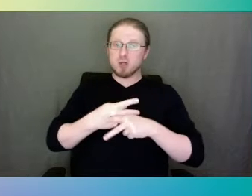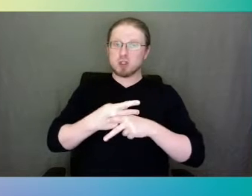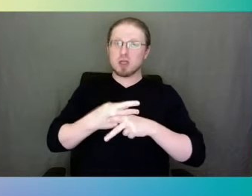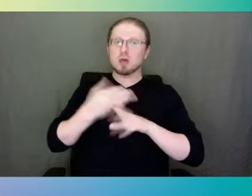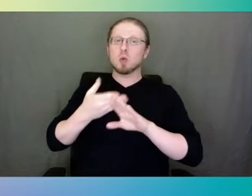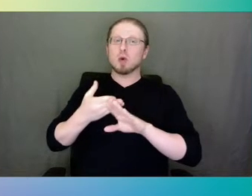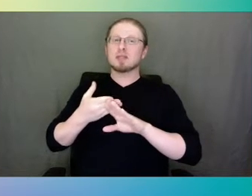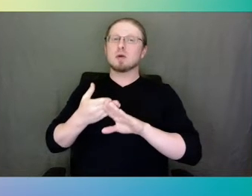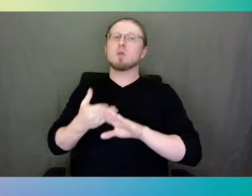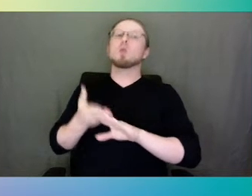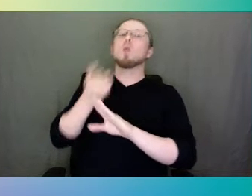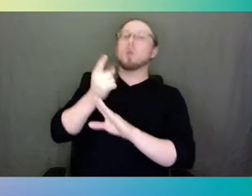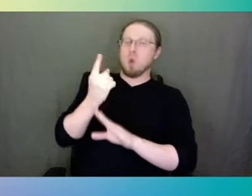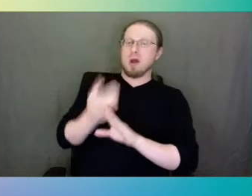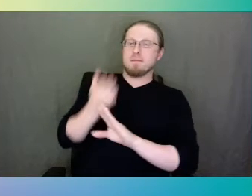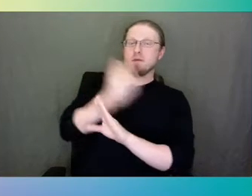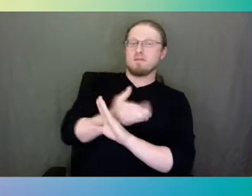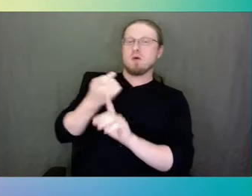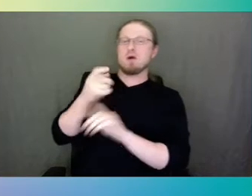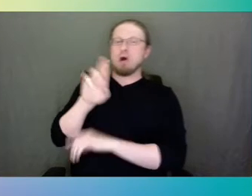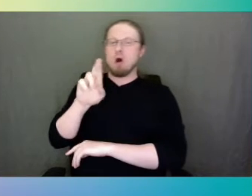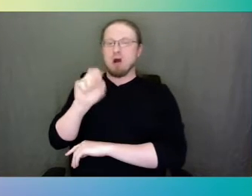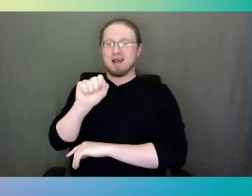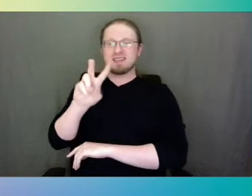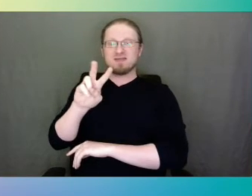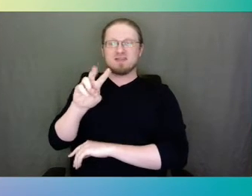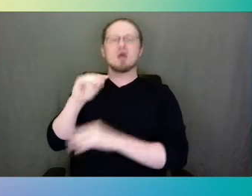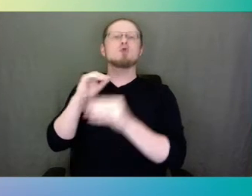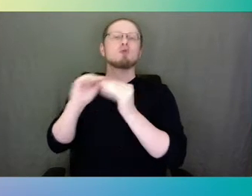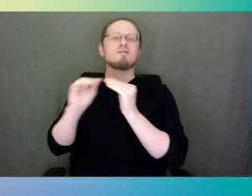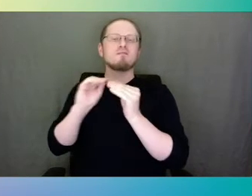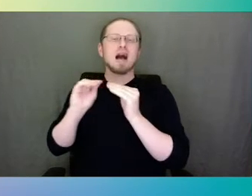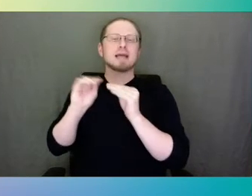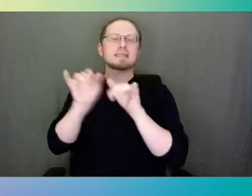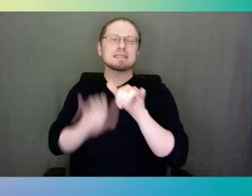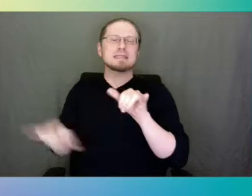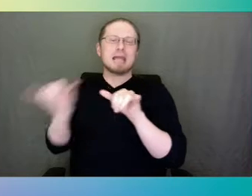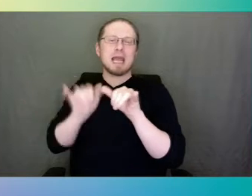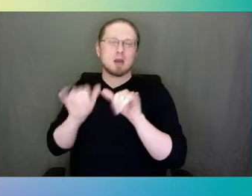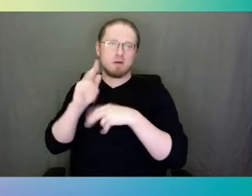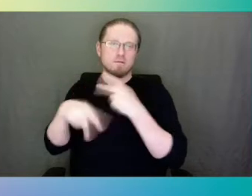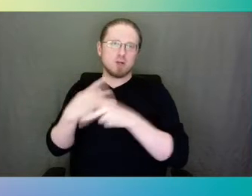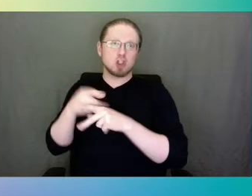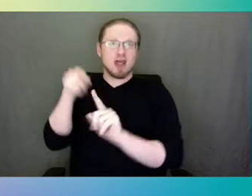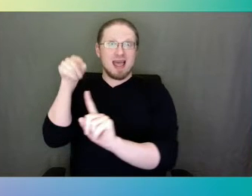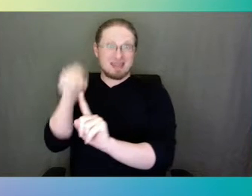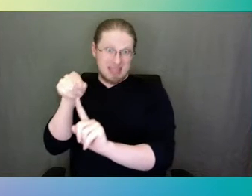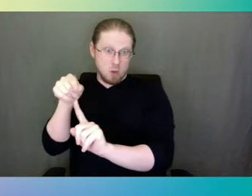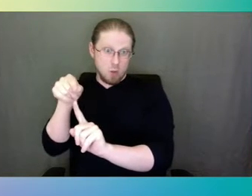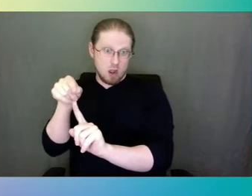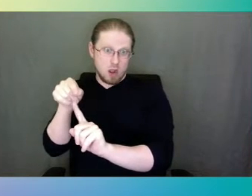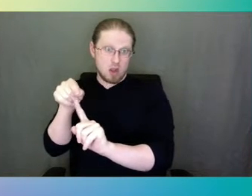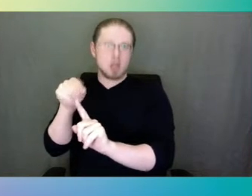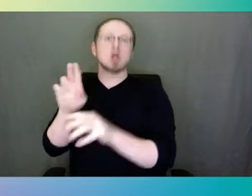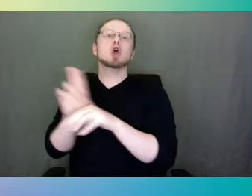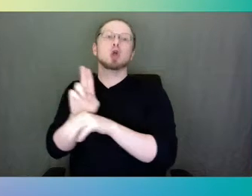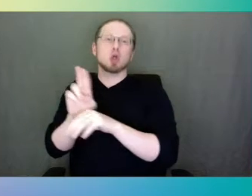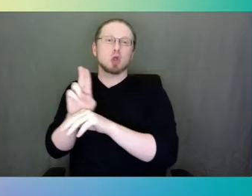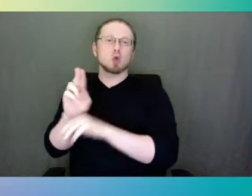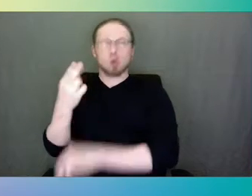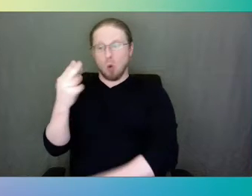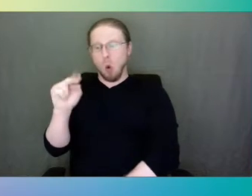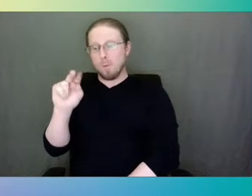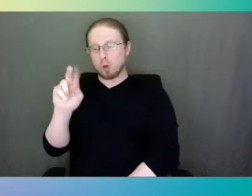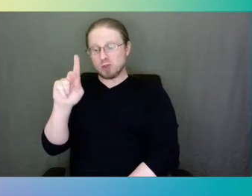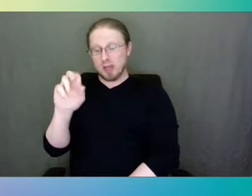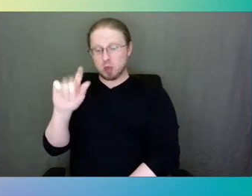big Bible that we know that actually introduced the word homosexual. So commentaries have changed meanings of